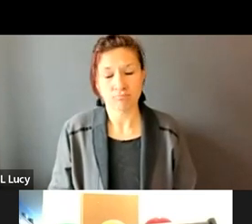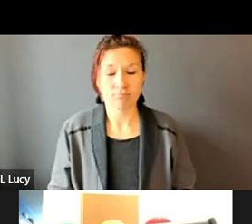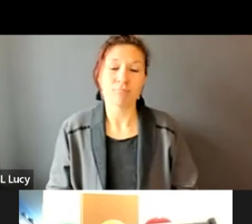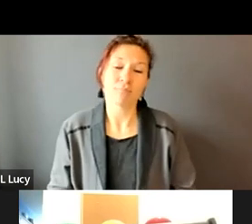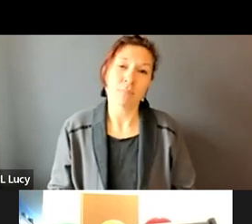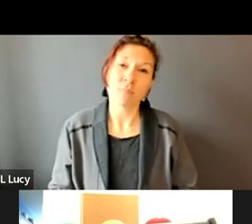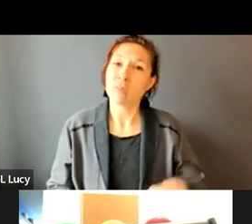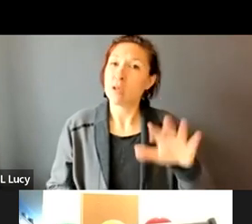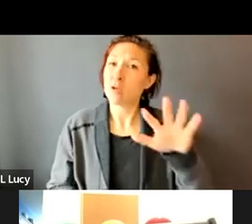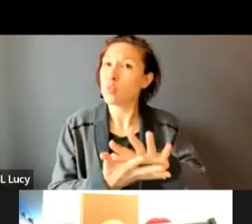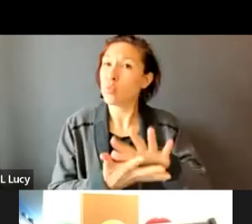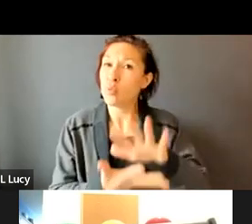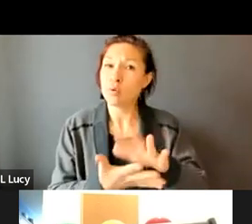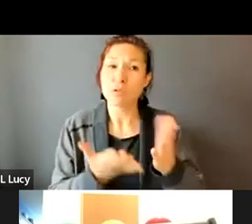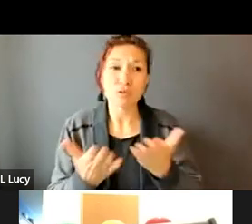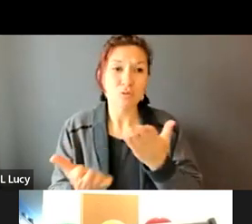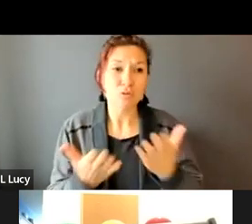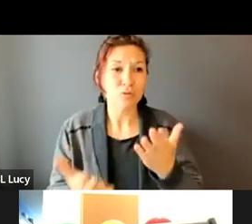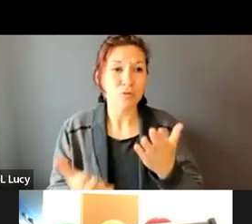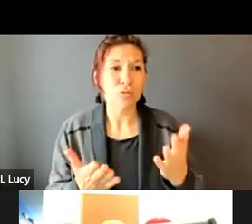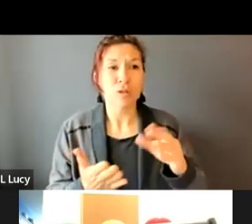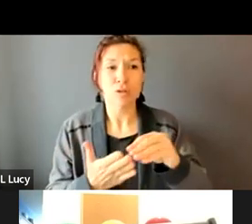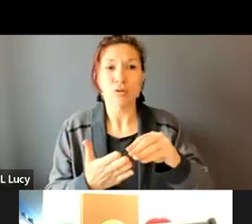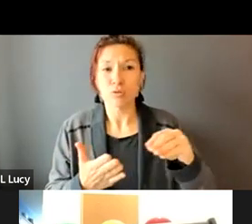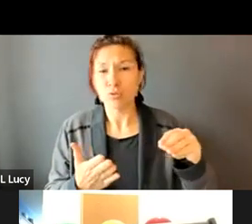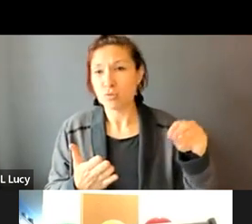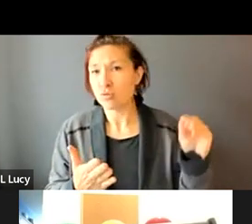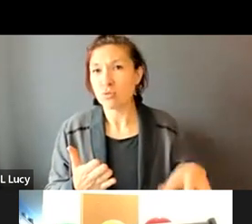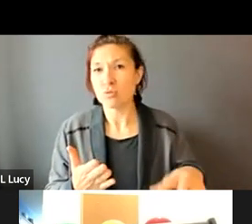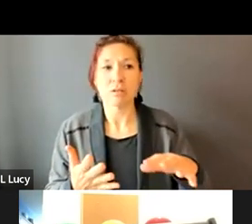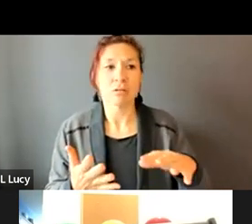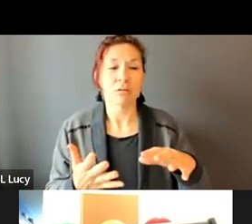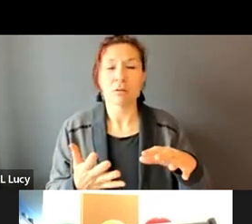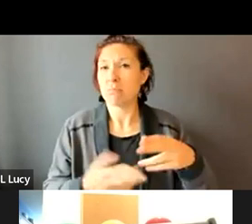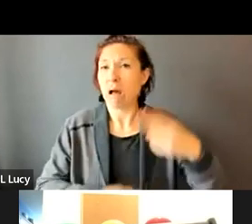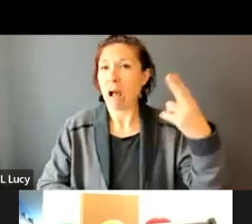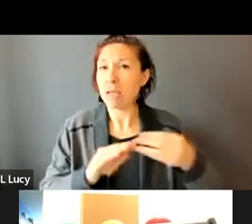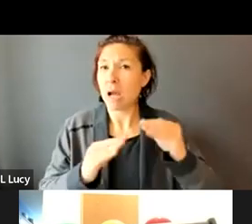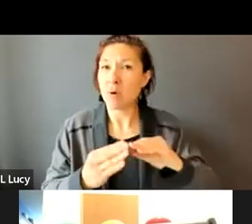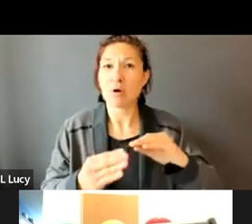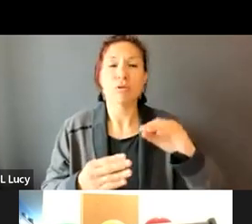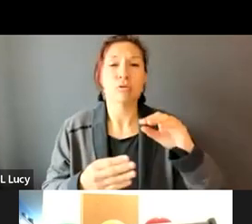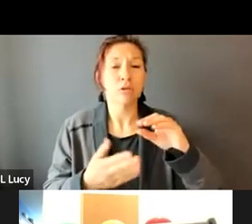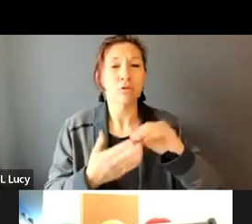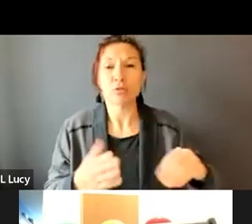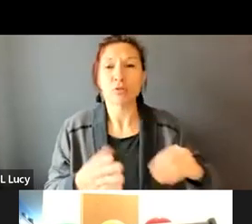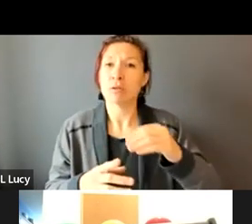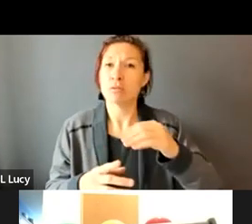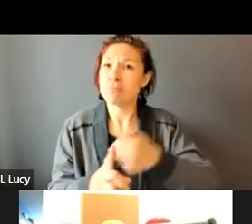the schools that serve a significative number of immigrant students